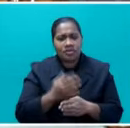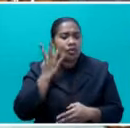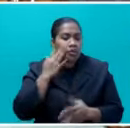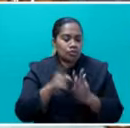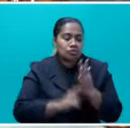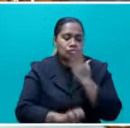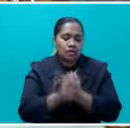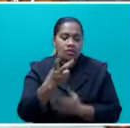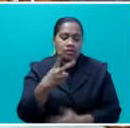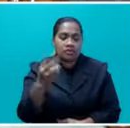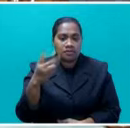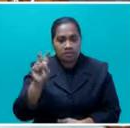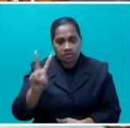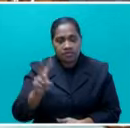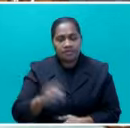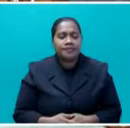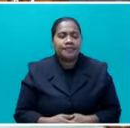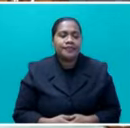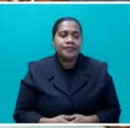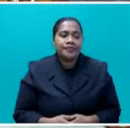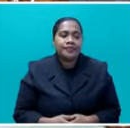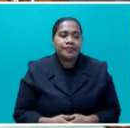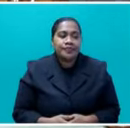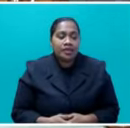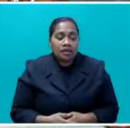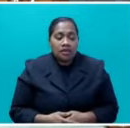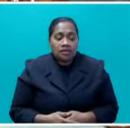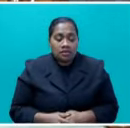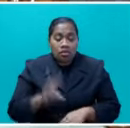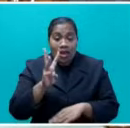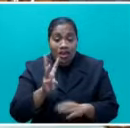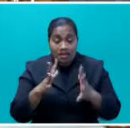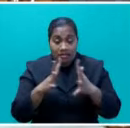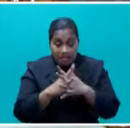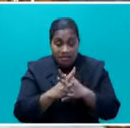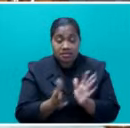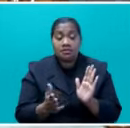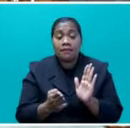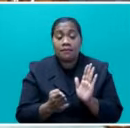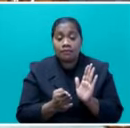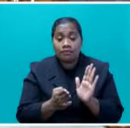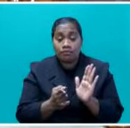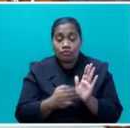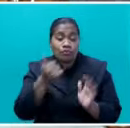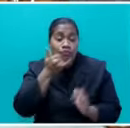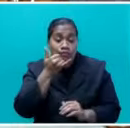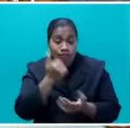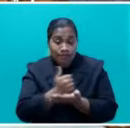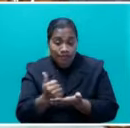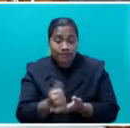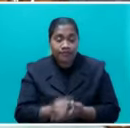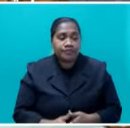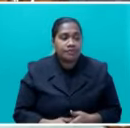2022. Mr. Speaker, sir, the launch of the Walesi mobile app in 2018 further empowers Fijians to